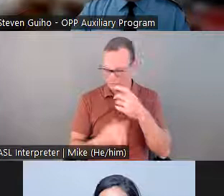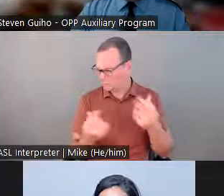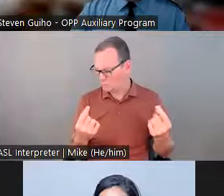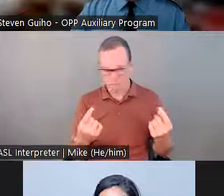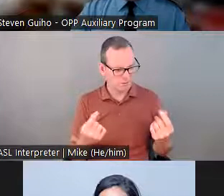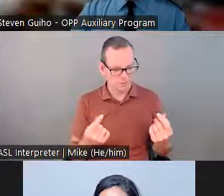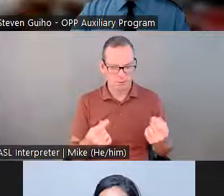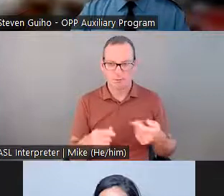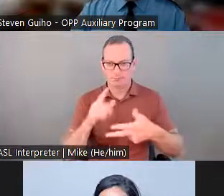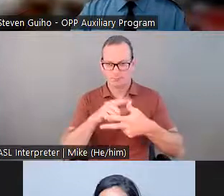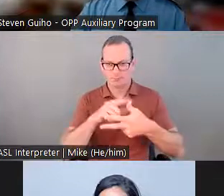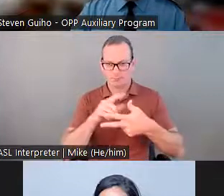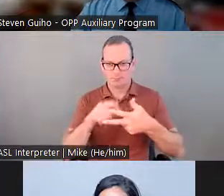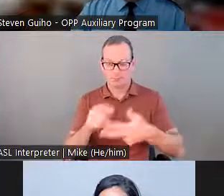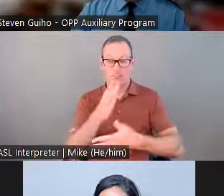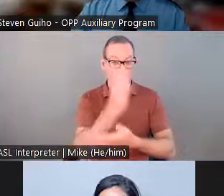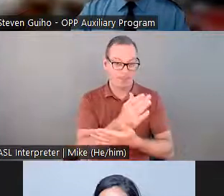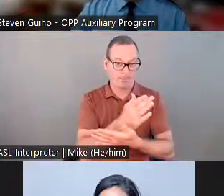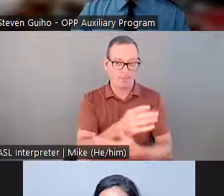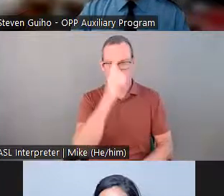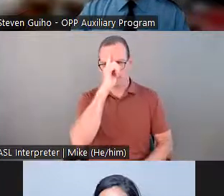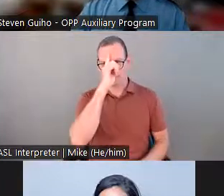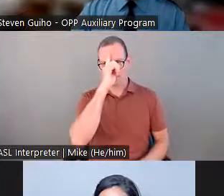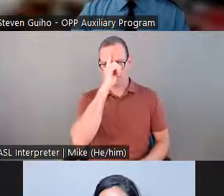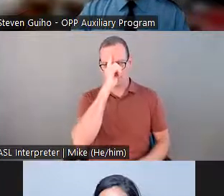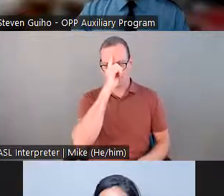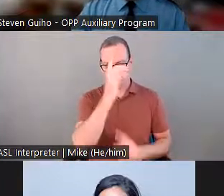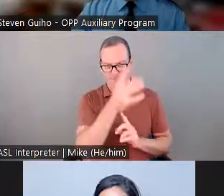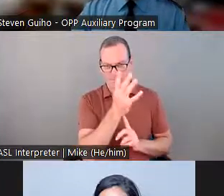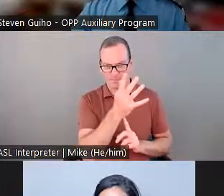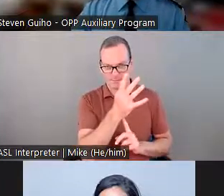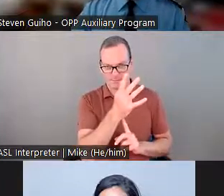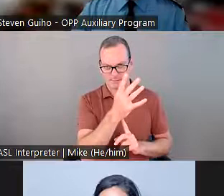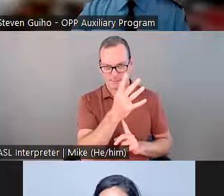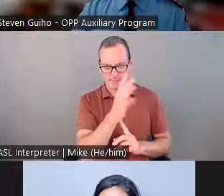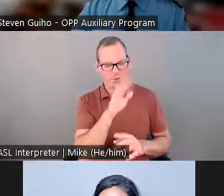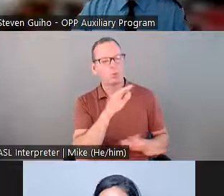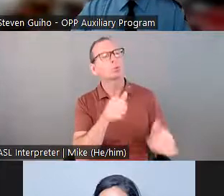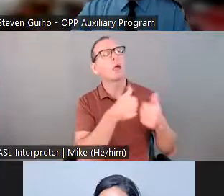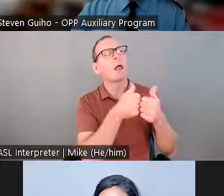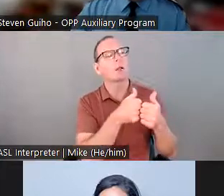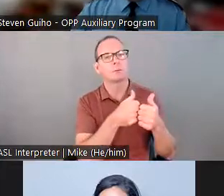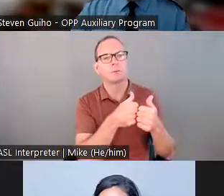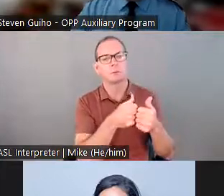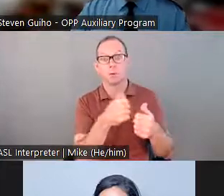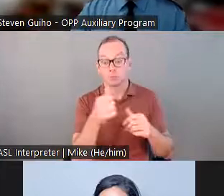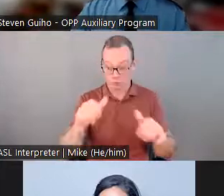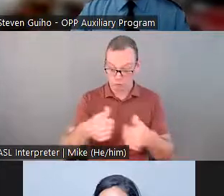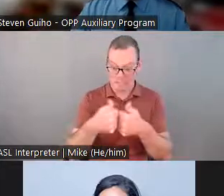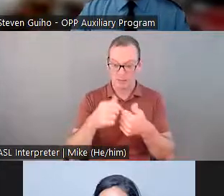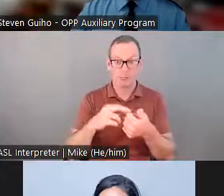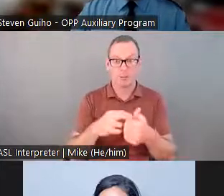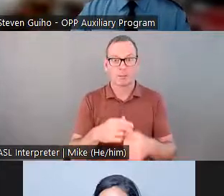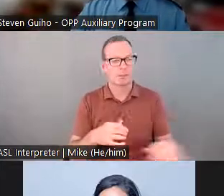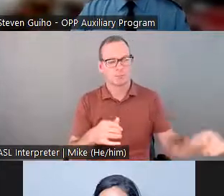dealing with. You challenge it. So you're rejecting it, refusing, ignoring it. A challenge is as simple as hanging up the phone. That's my